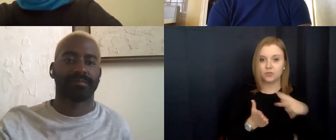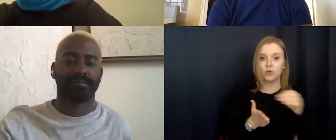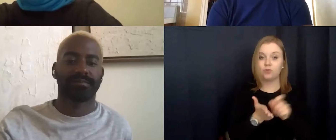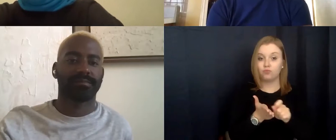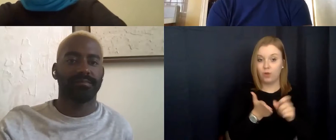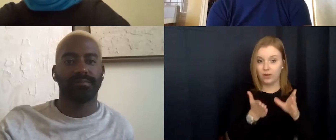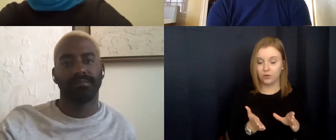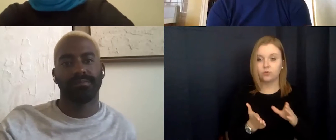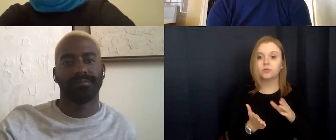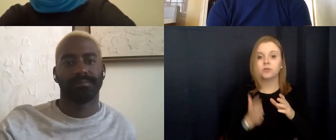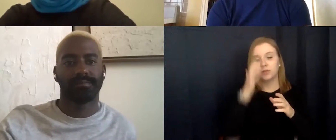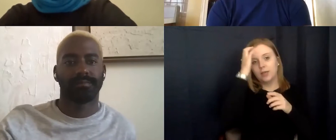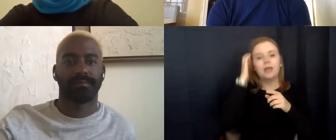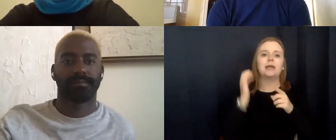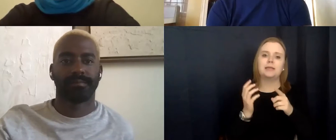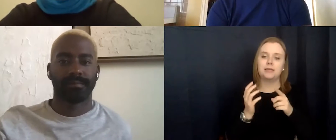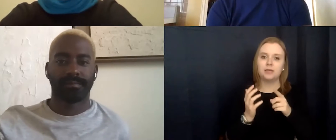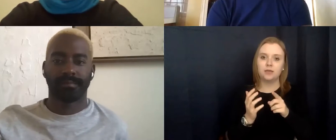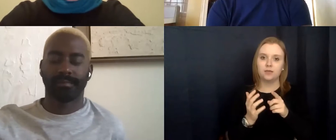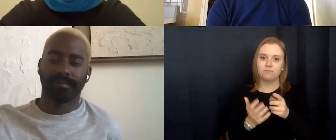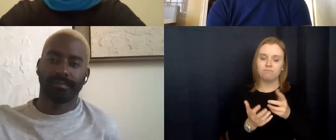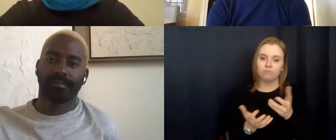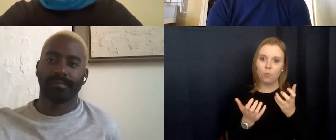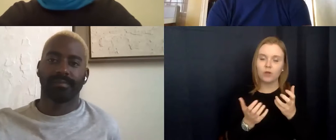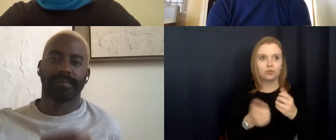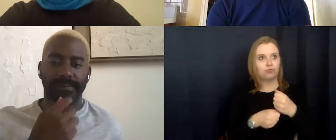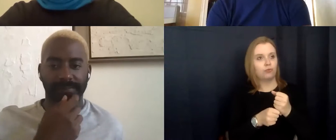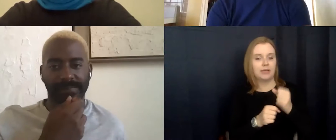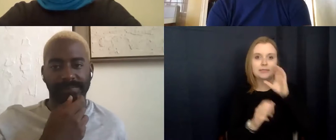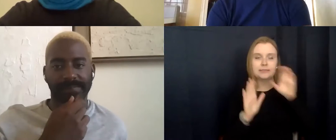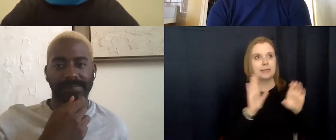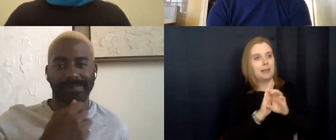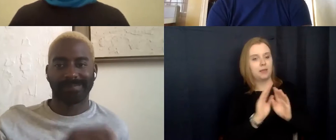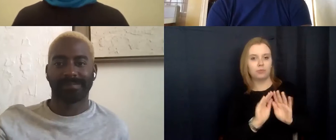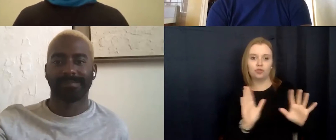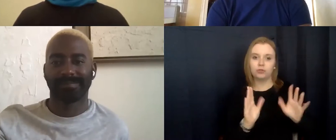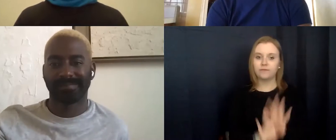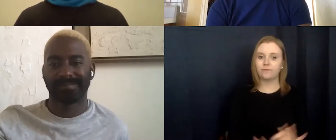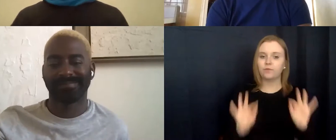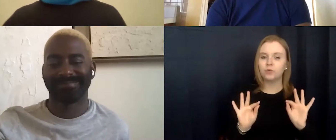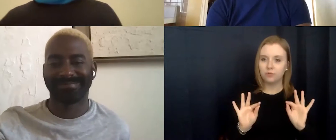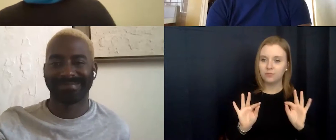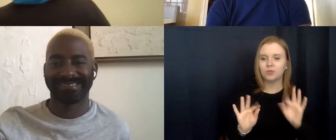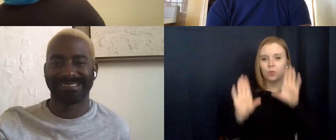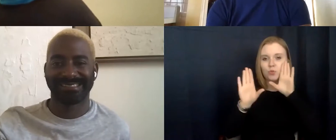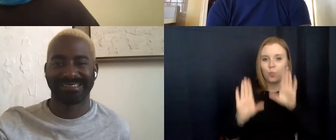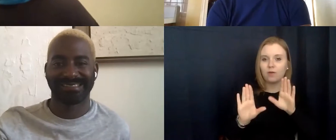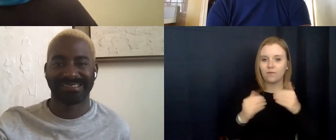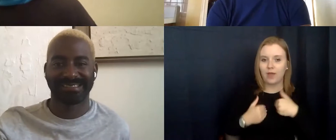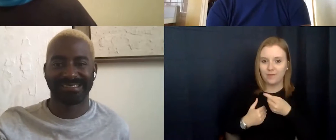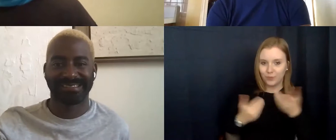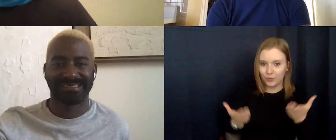is compelled to create images of freedom. And it's so wonderful to have you here.